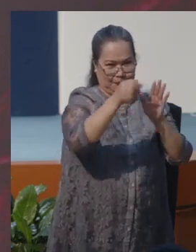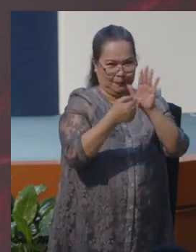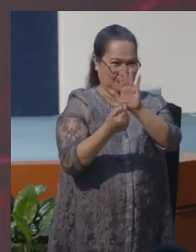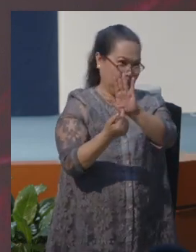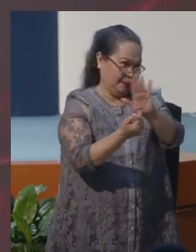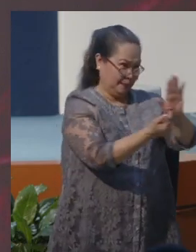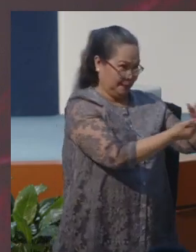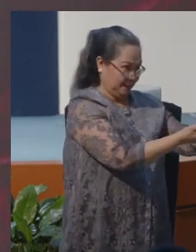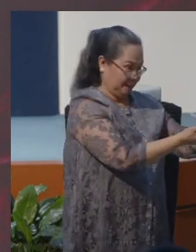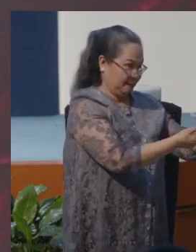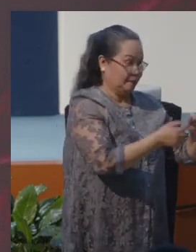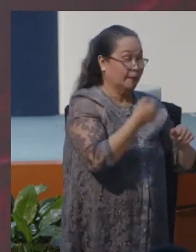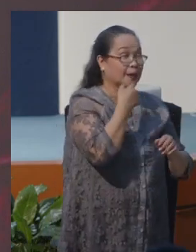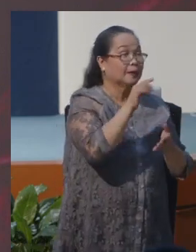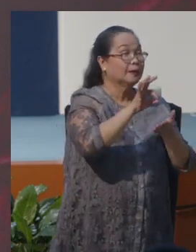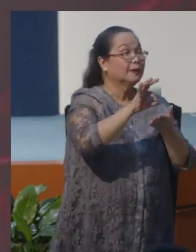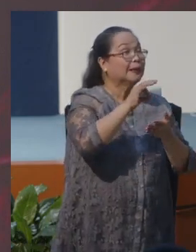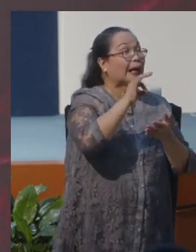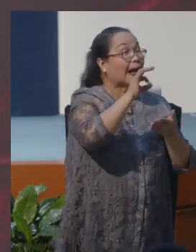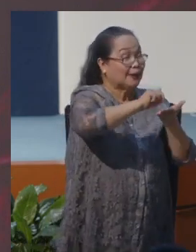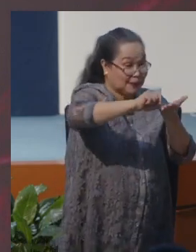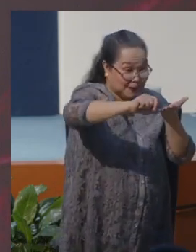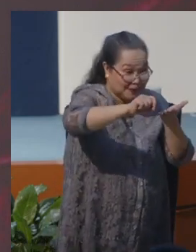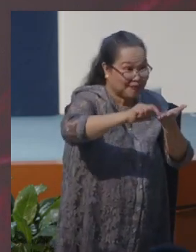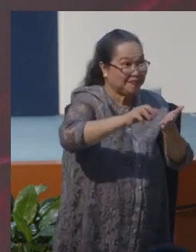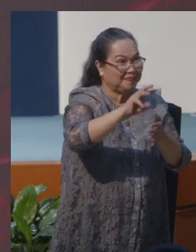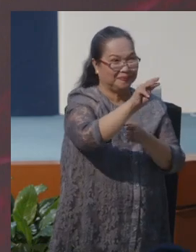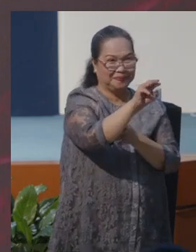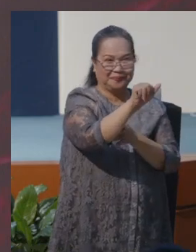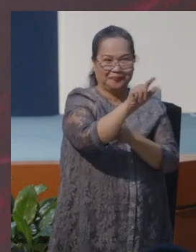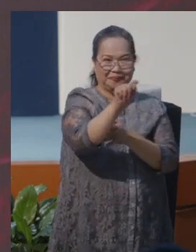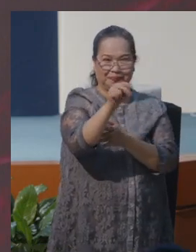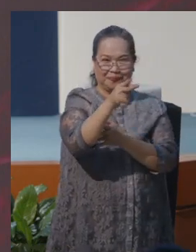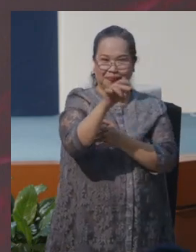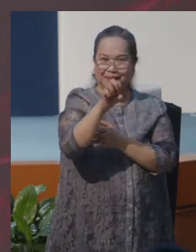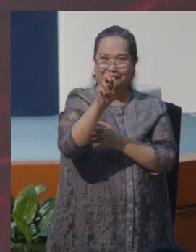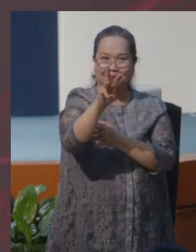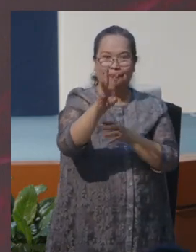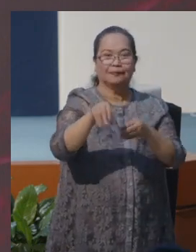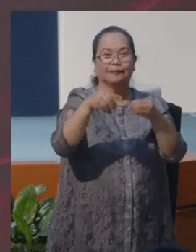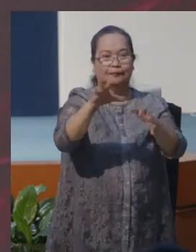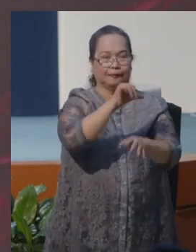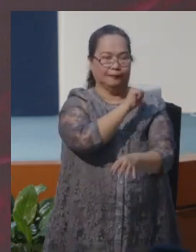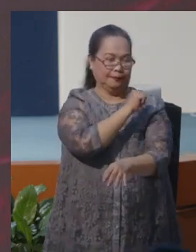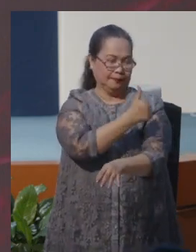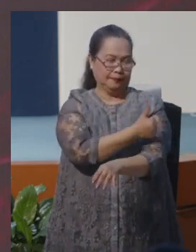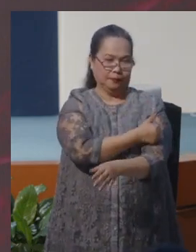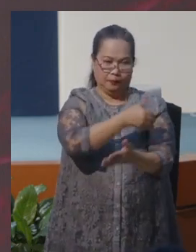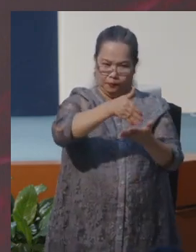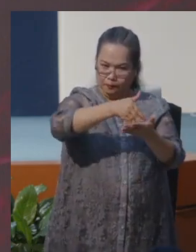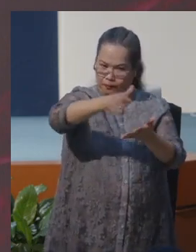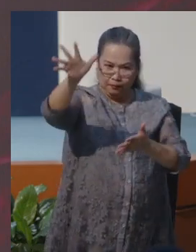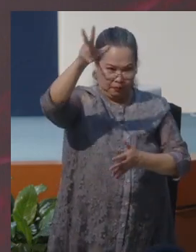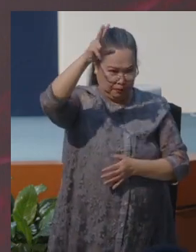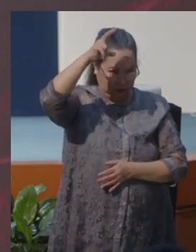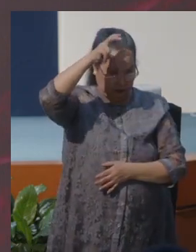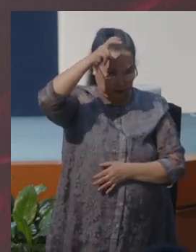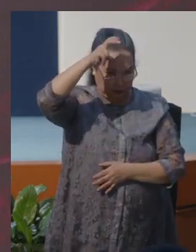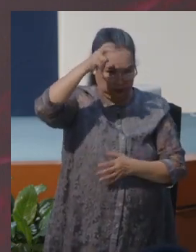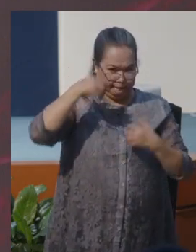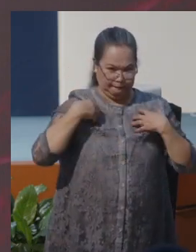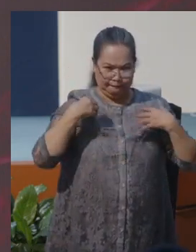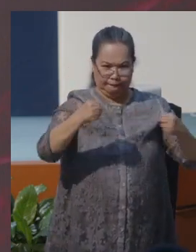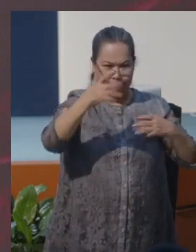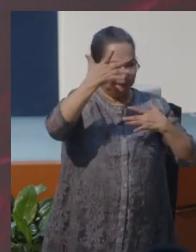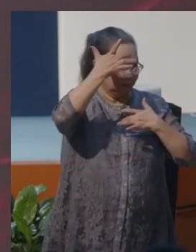Ayon sa account ni Matthew, ibinigay daw ng Panginoon sa kanila ang otoridad na palayasin ng mga demonyo at magpagaling ng